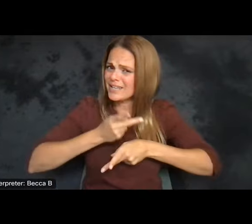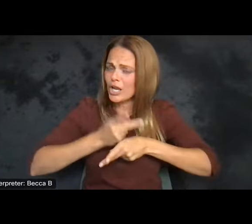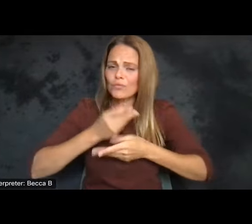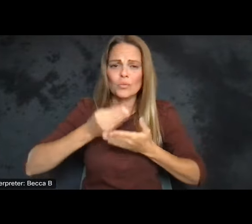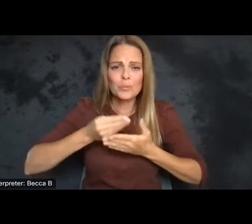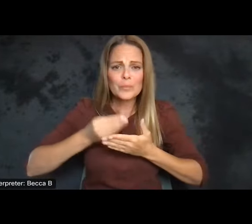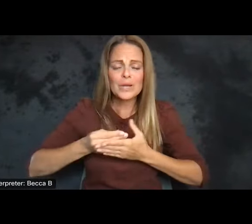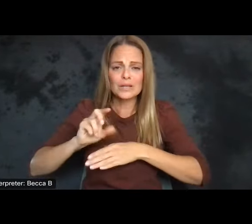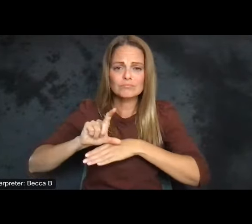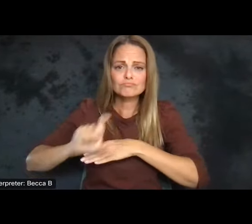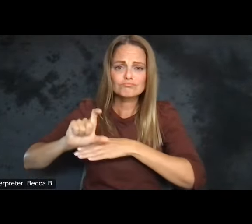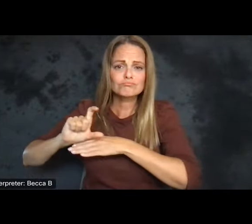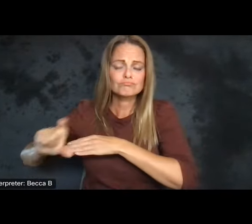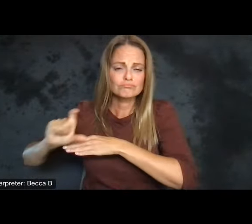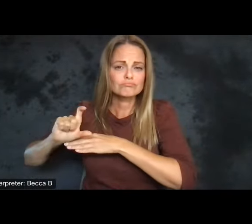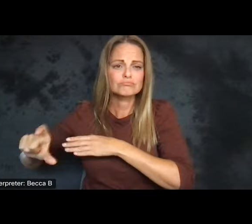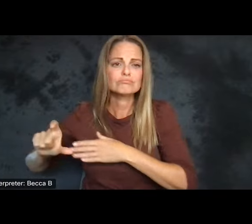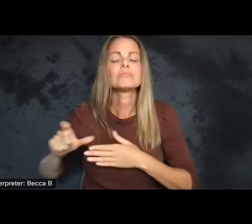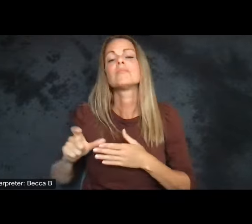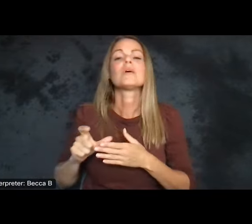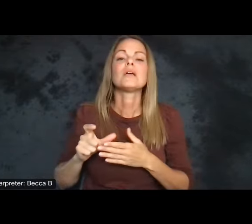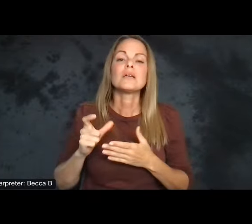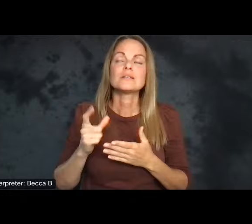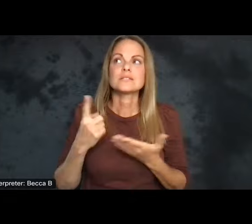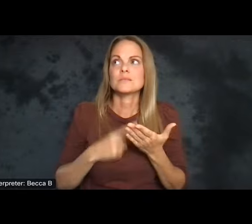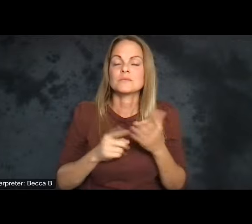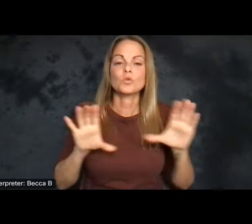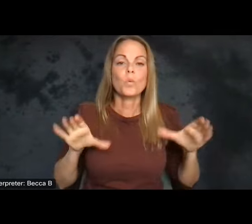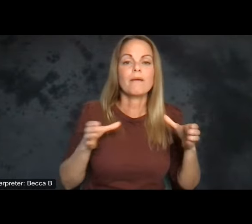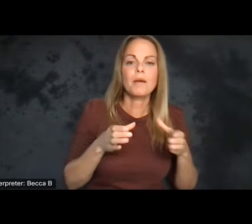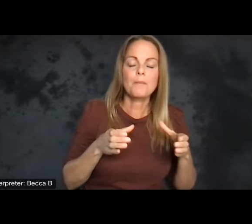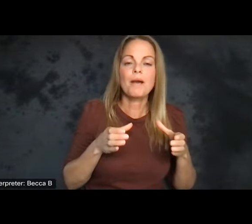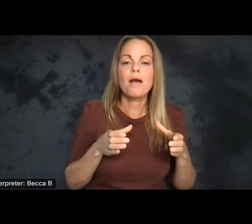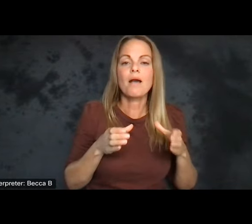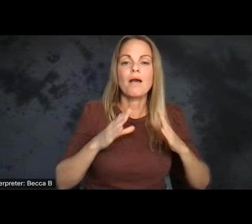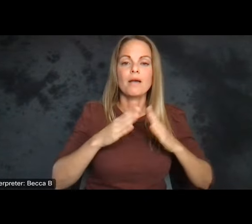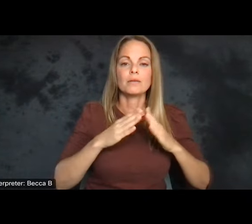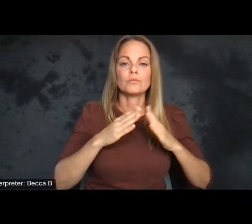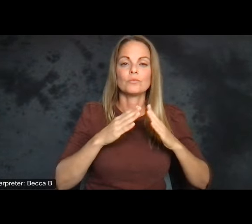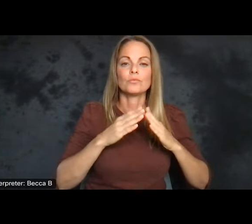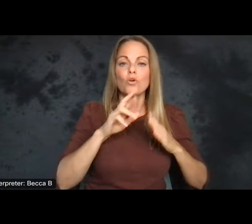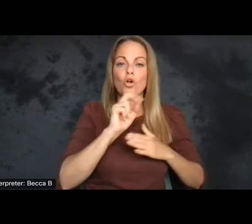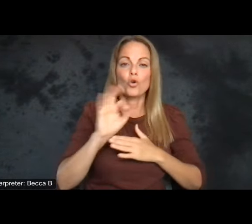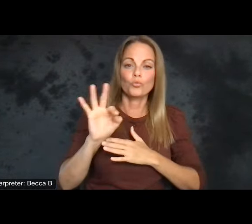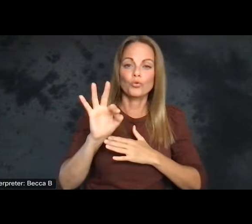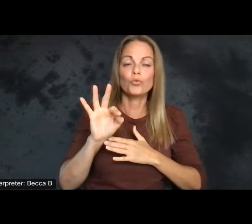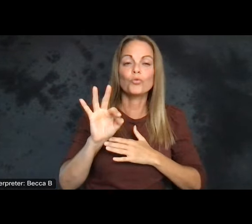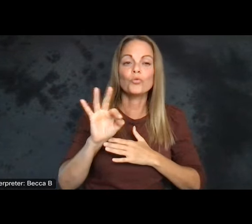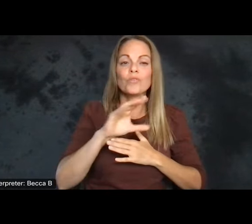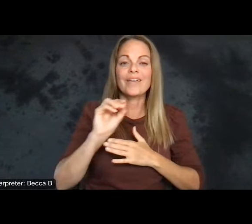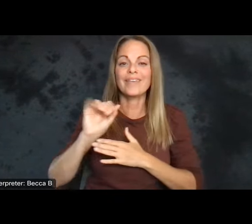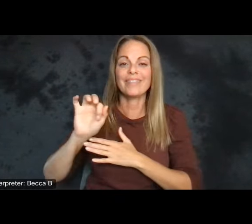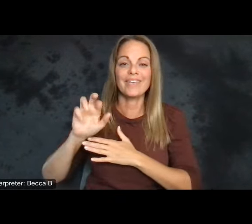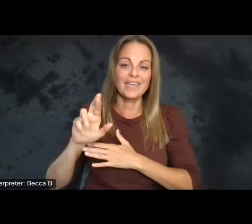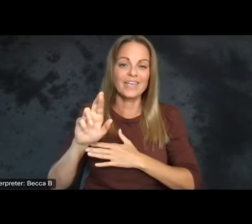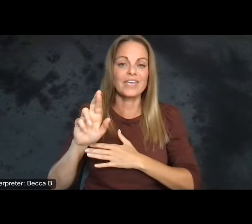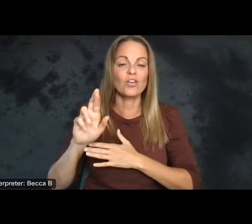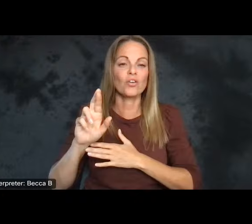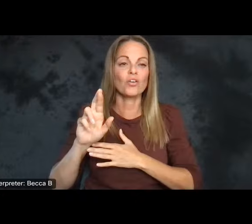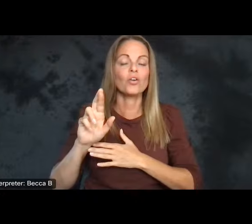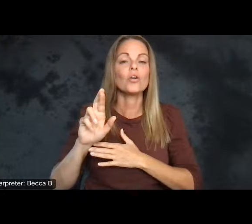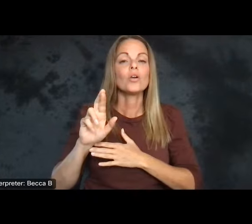But in some cases where we've combined, like the Halsey Hall roof that you see there in the makeup air unit, were combined together to help attract